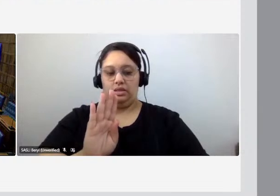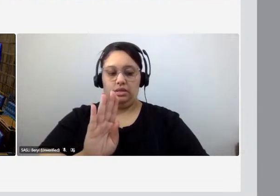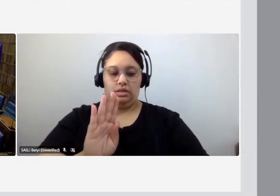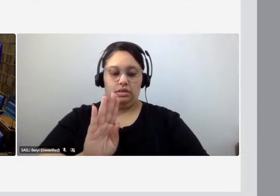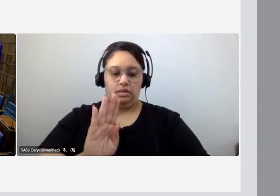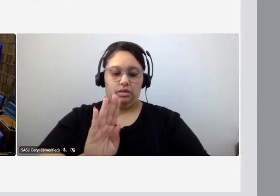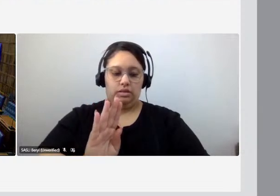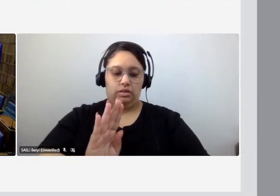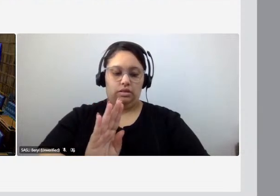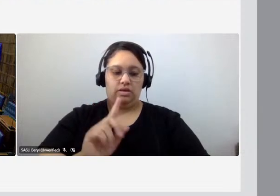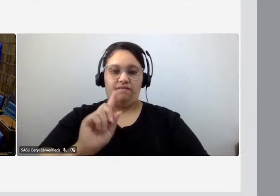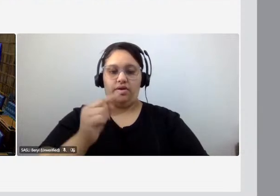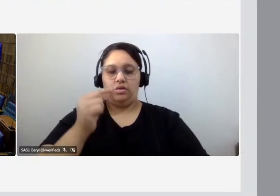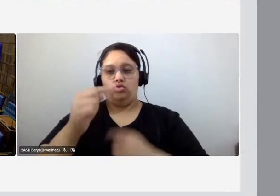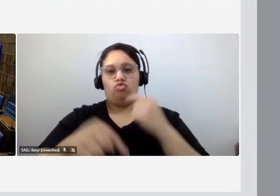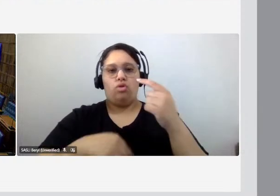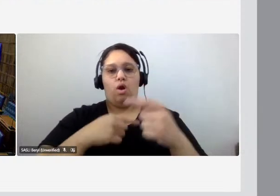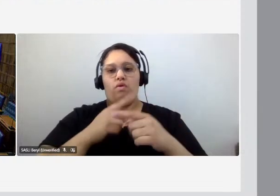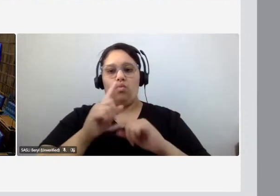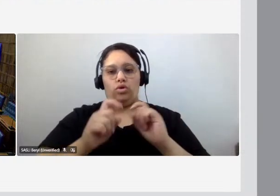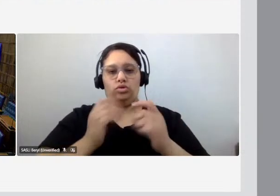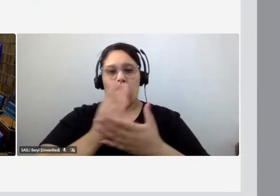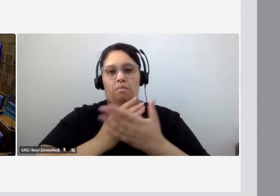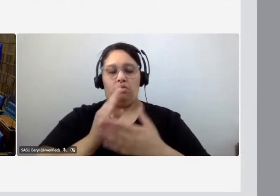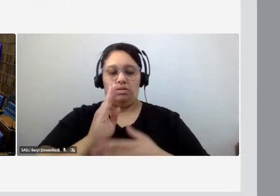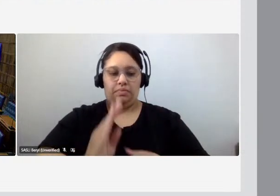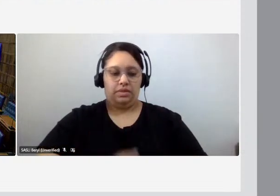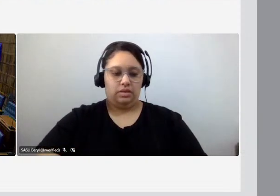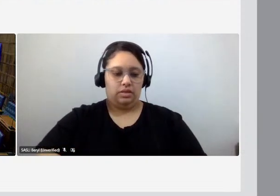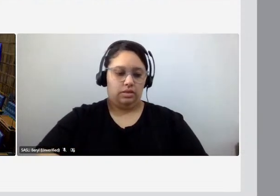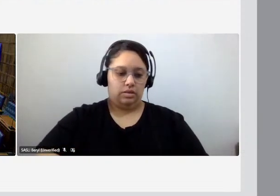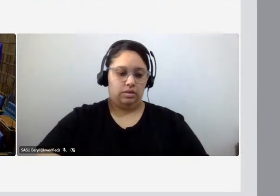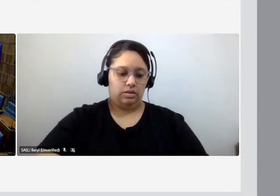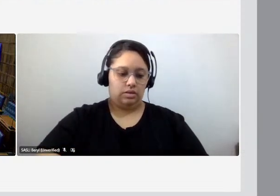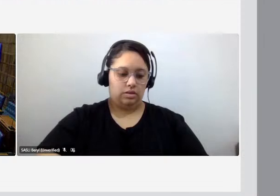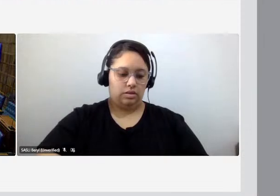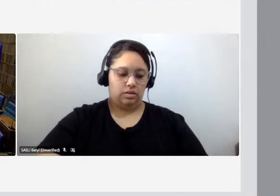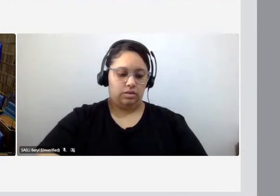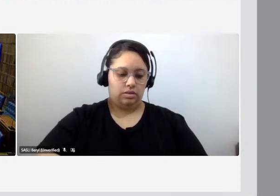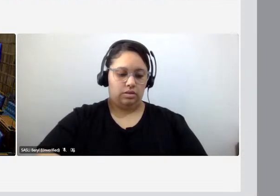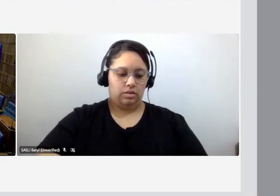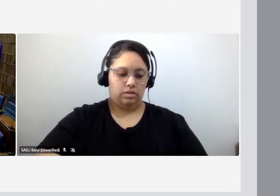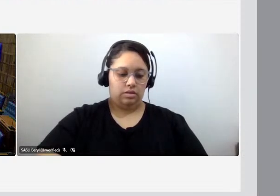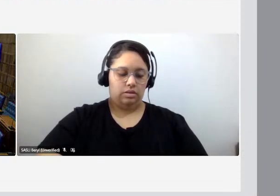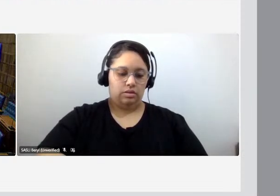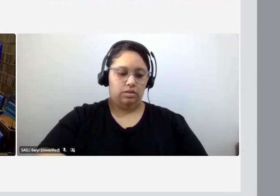first round of questions in terms of part B. I see Member Van Minnen.